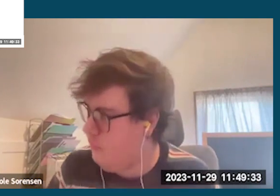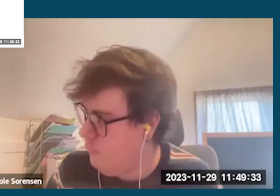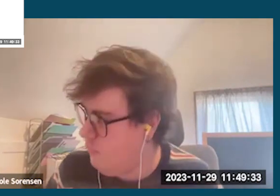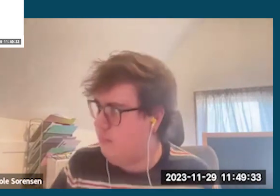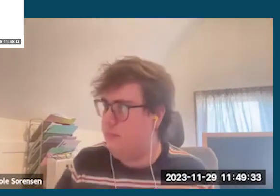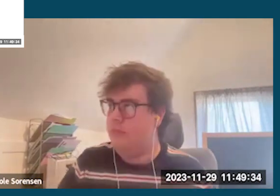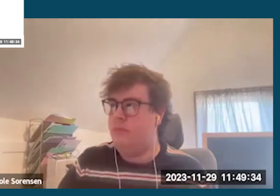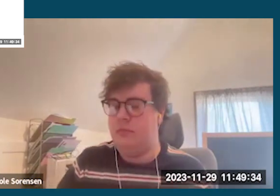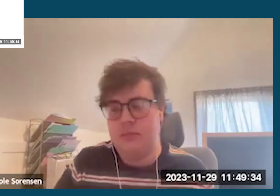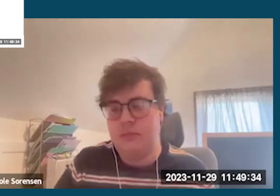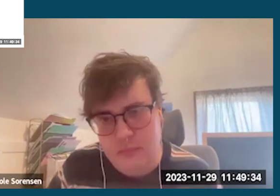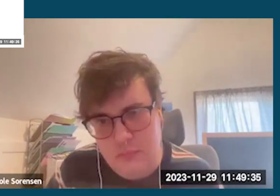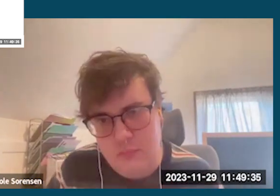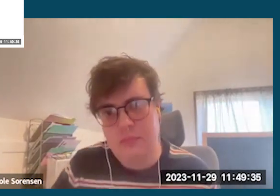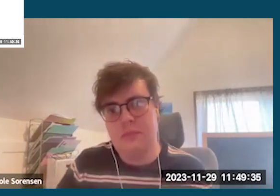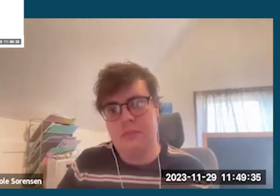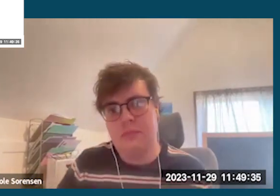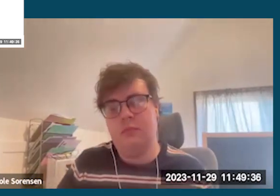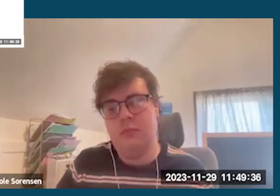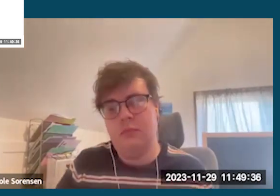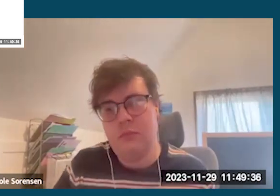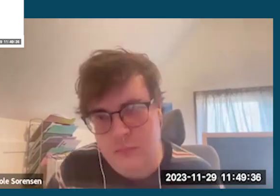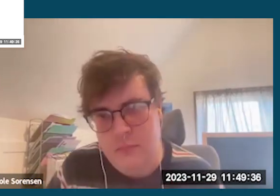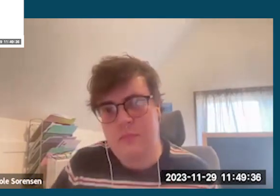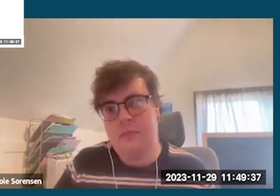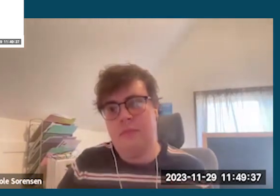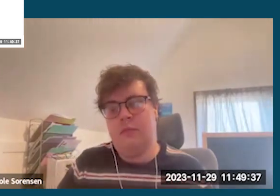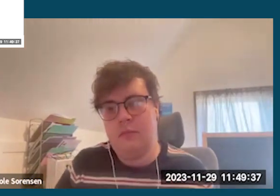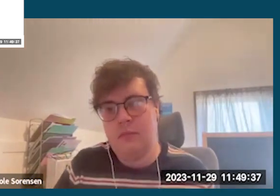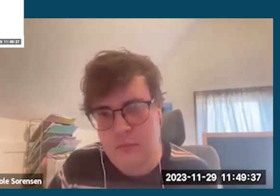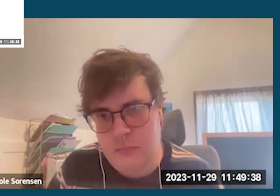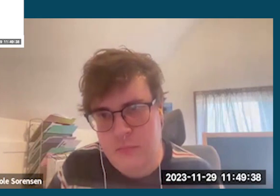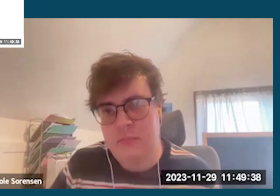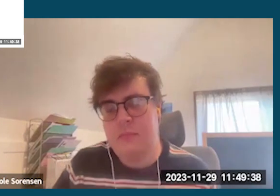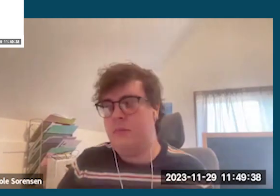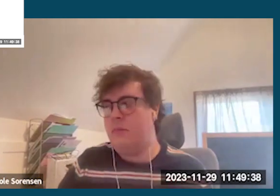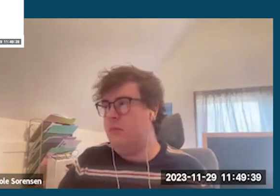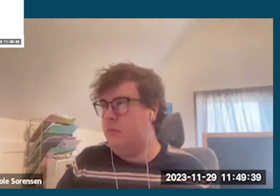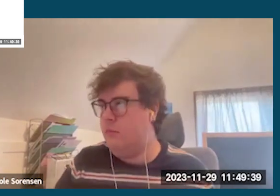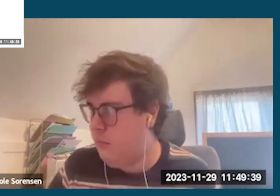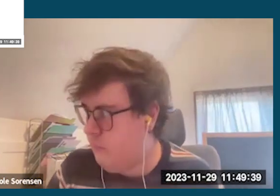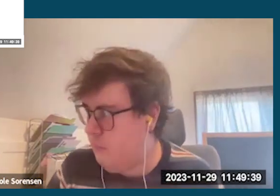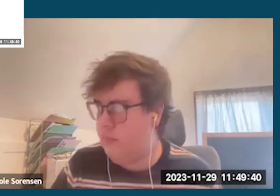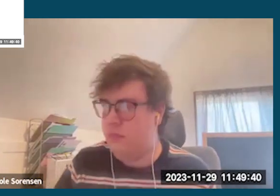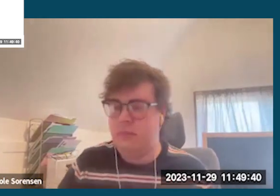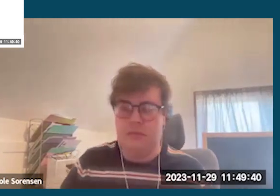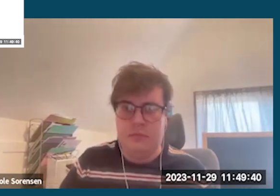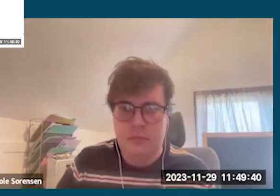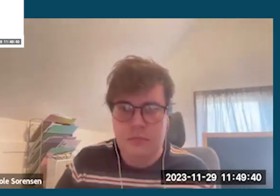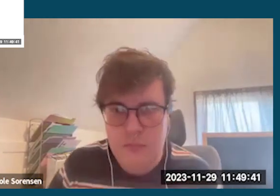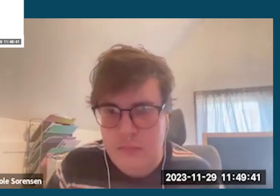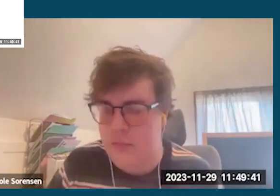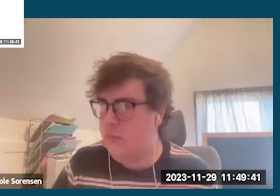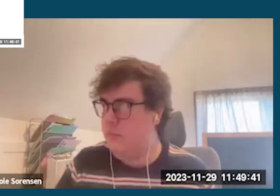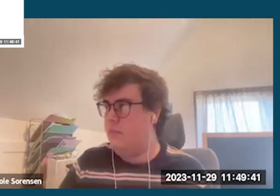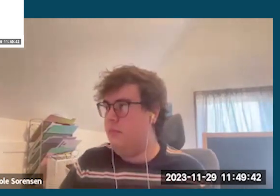adult with an intellectual or developmental disability has the mind of a child is really harmful. Regardless of